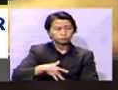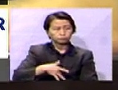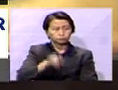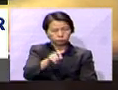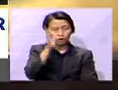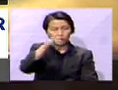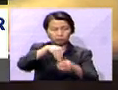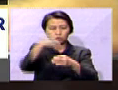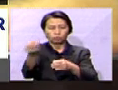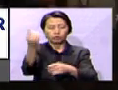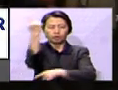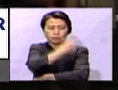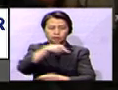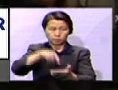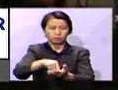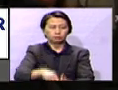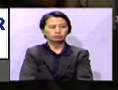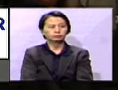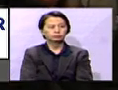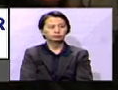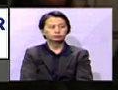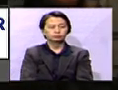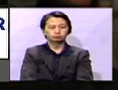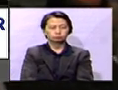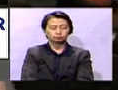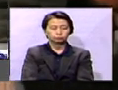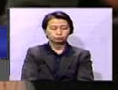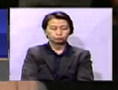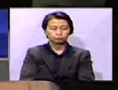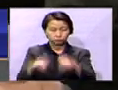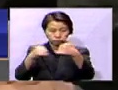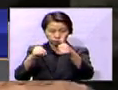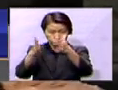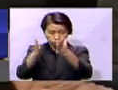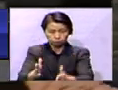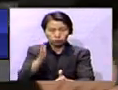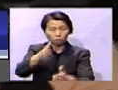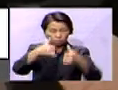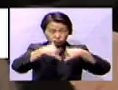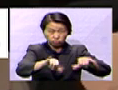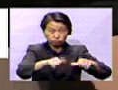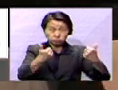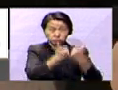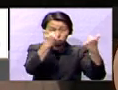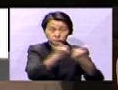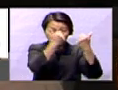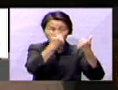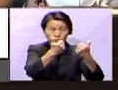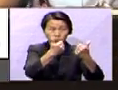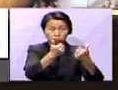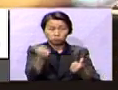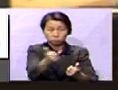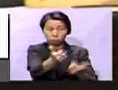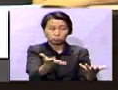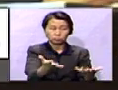she should be discharged by today. Status sama ada atlet yang terlibat akan meneruskan perlawanan dalam acara